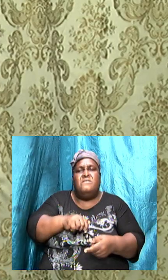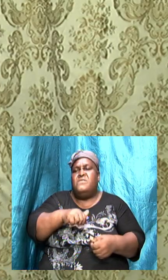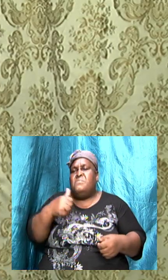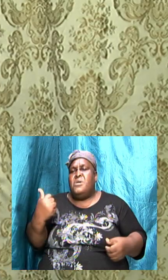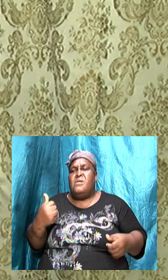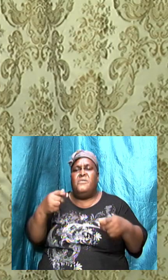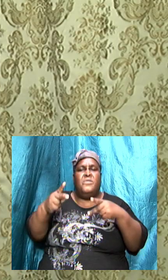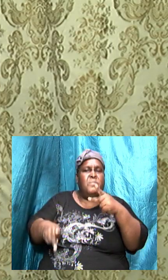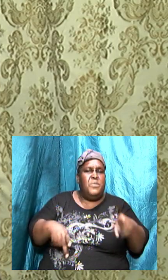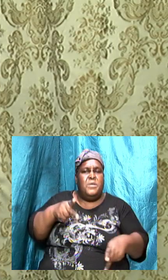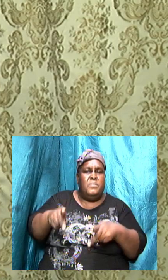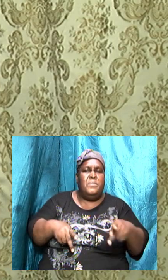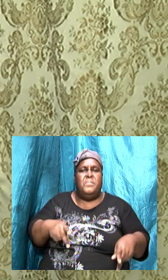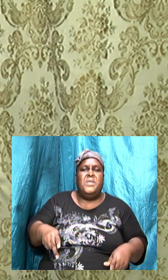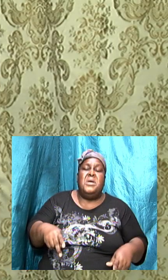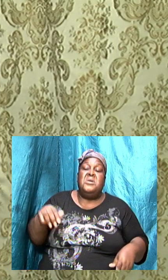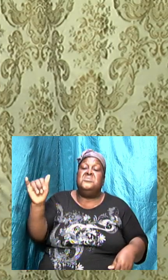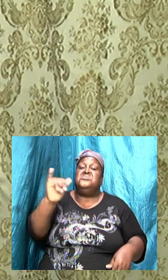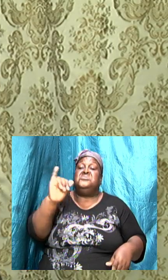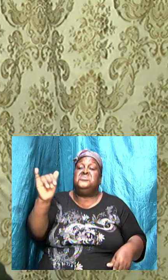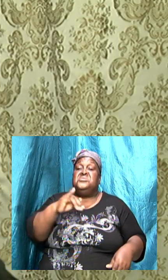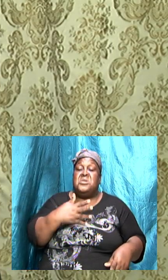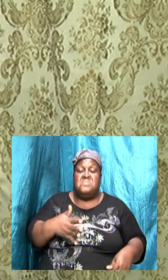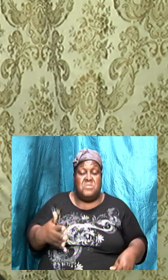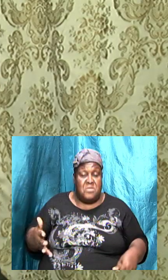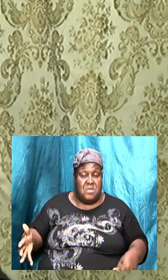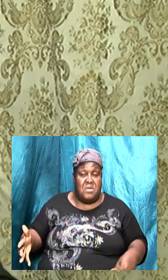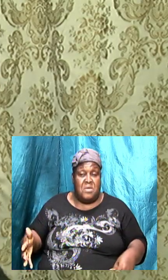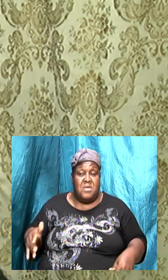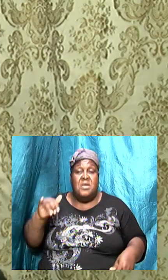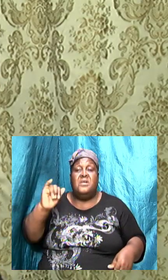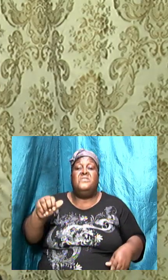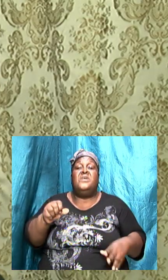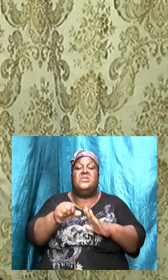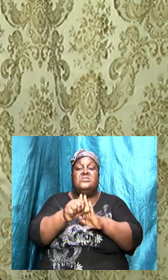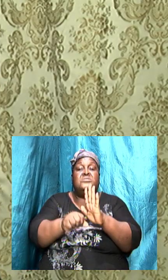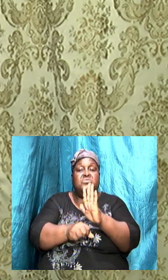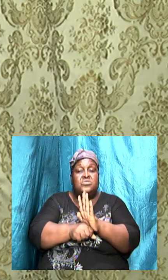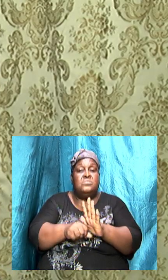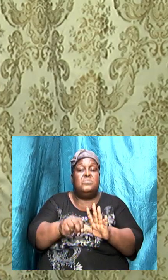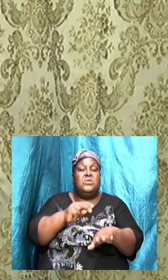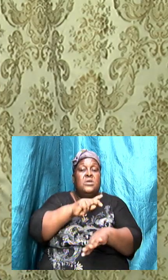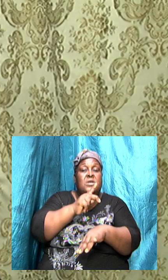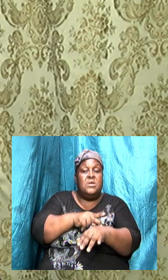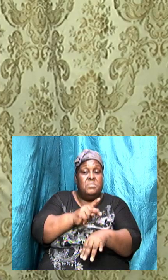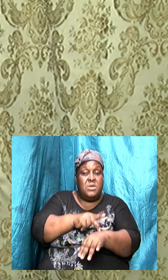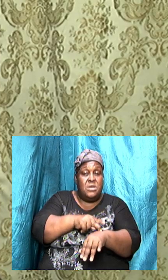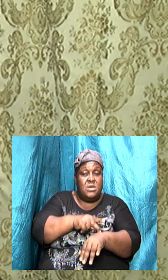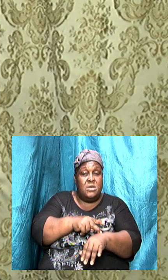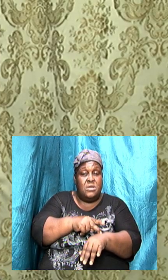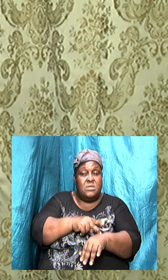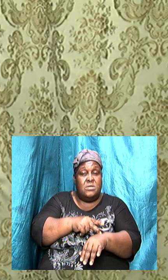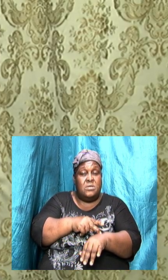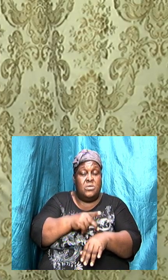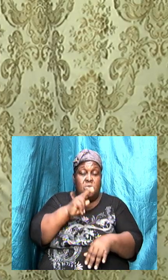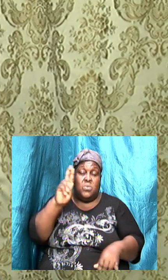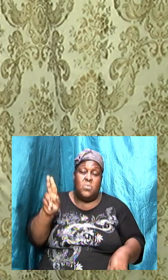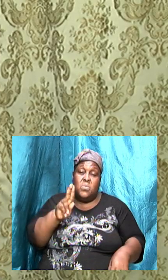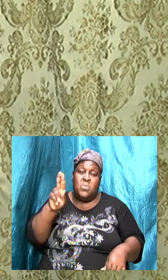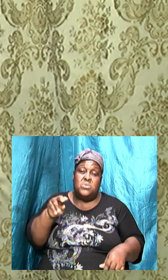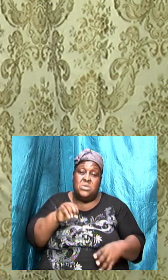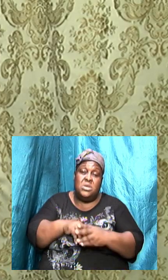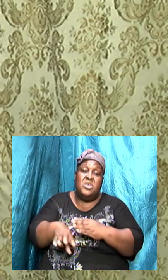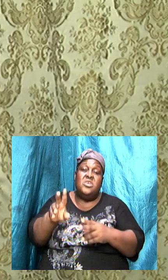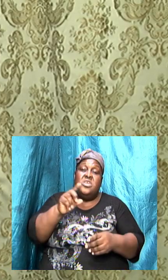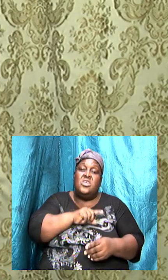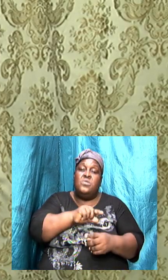And it is the same thing. Notice that scripture that Peter used in Peter when he spoke about you're a